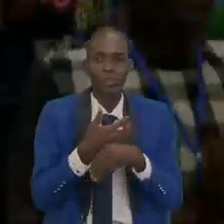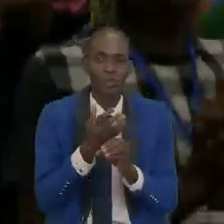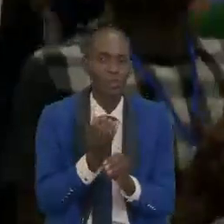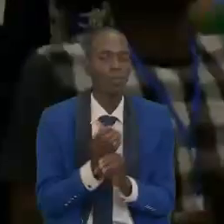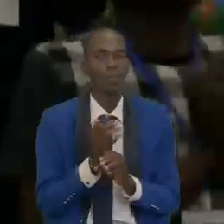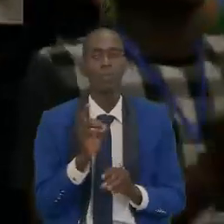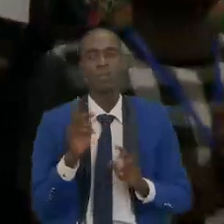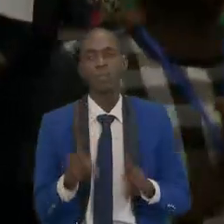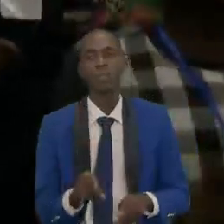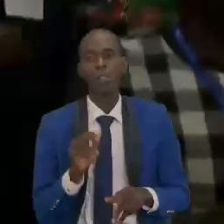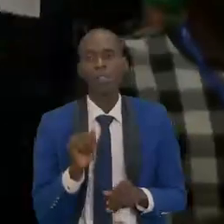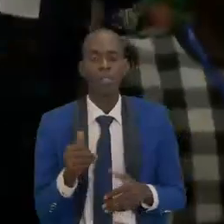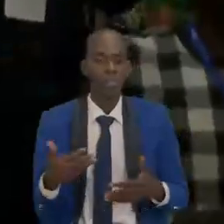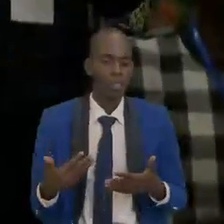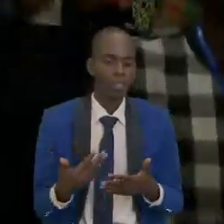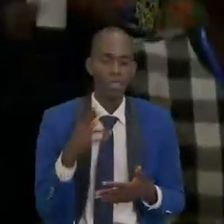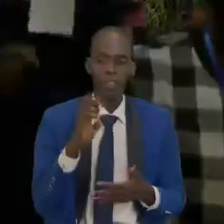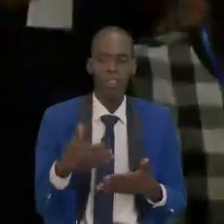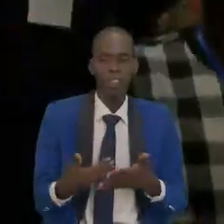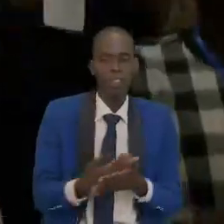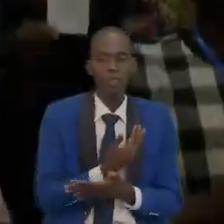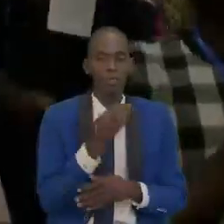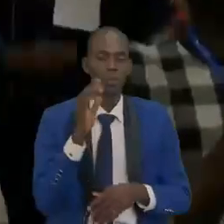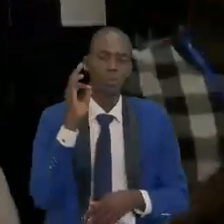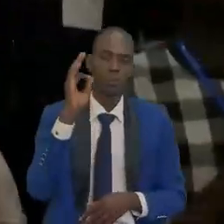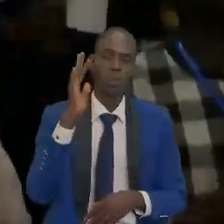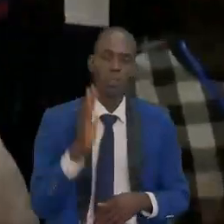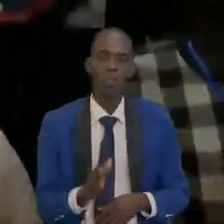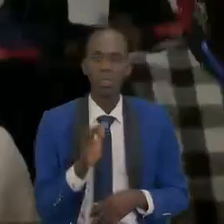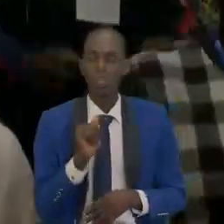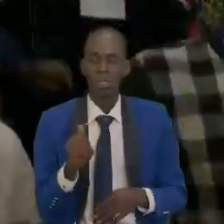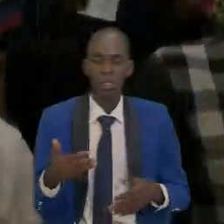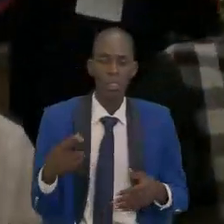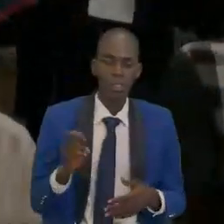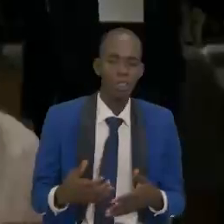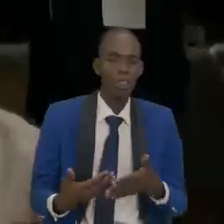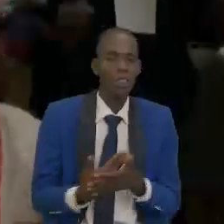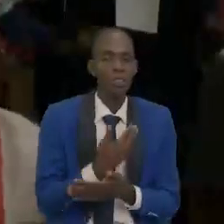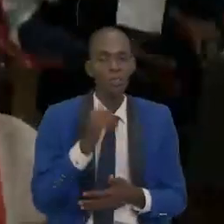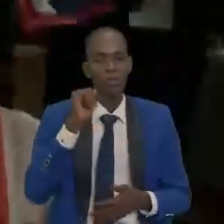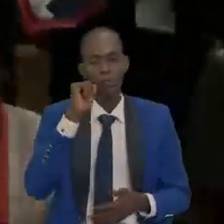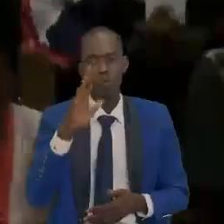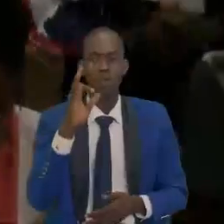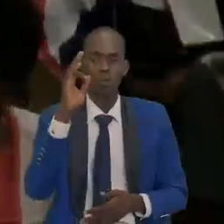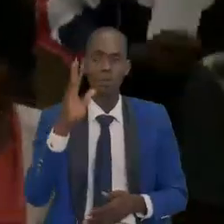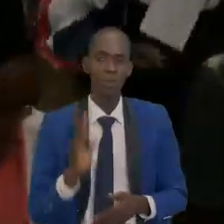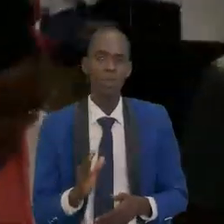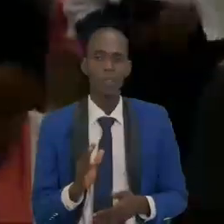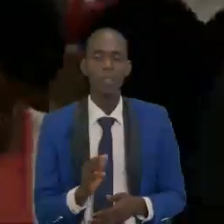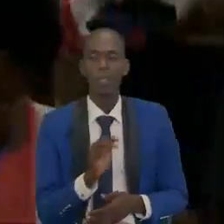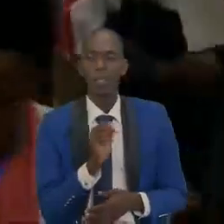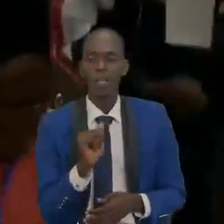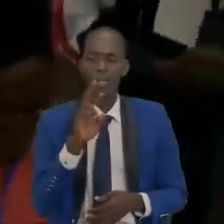A Renewed minister A Renewed woman minister A